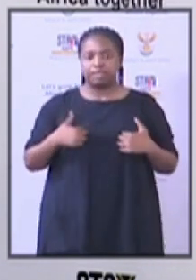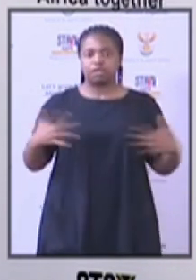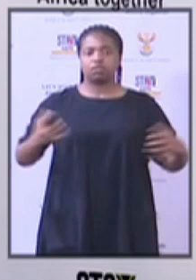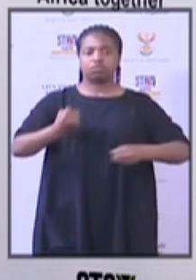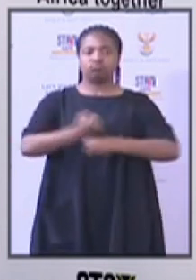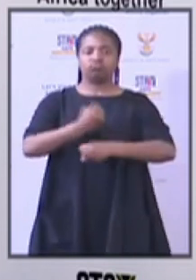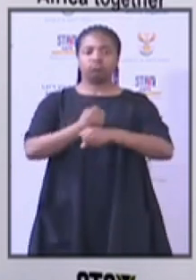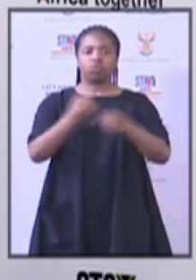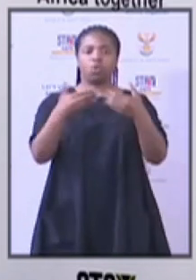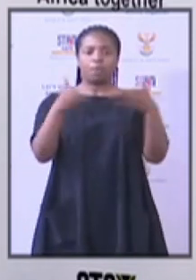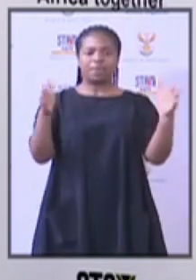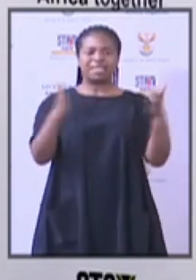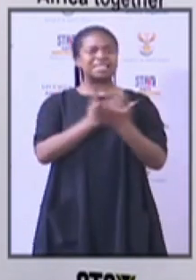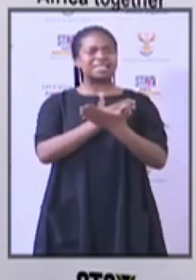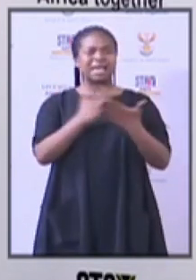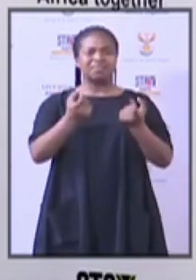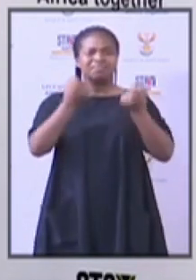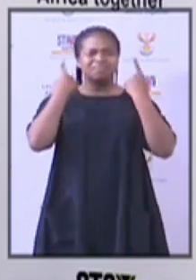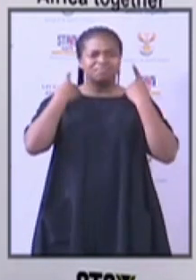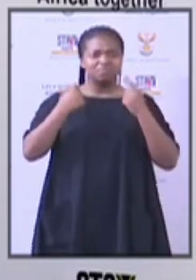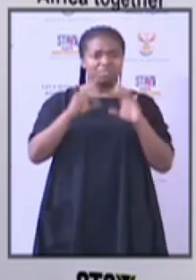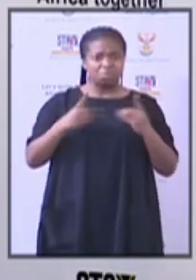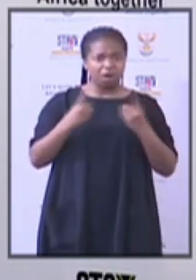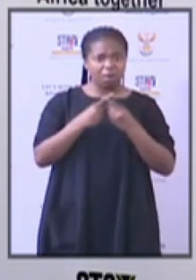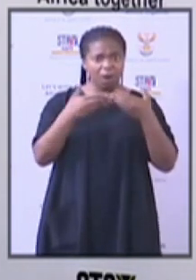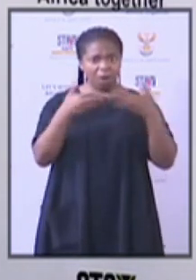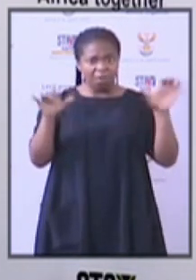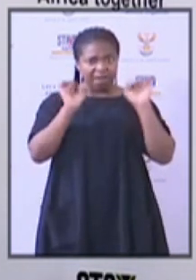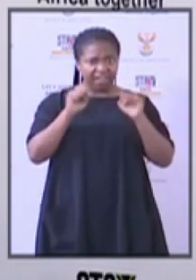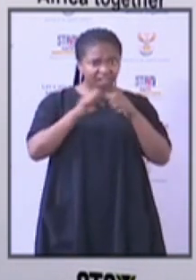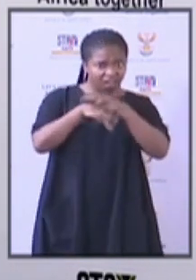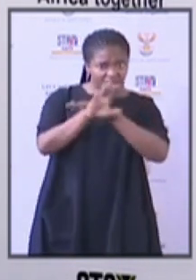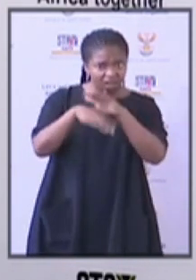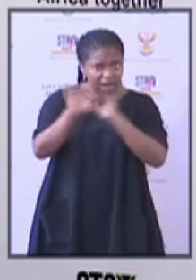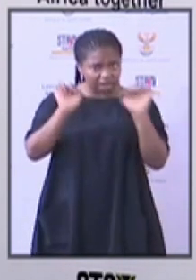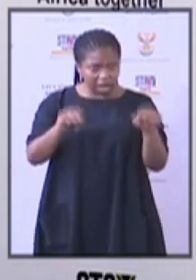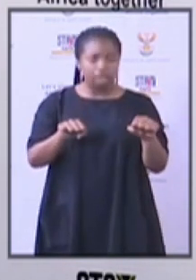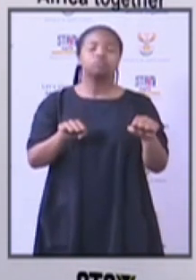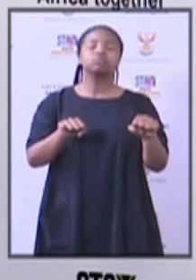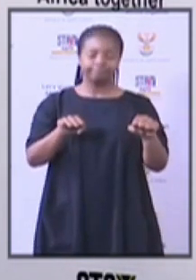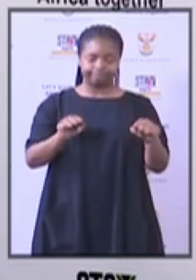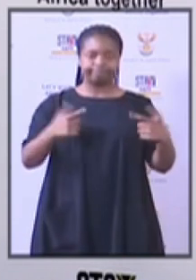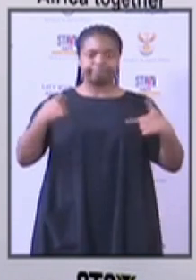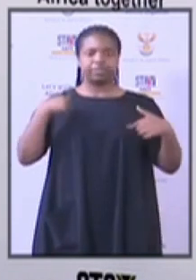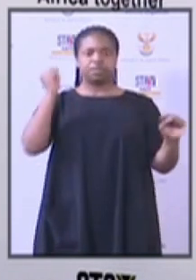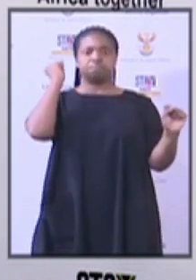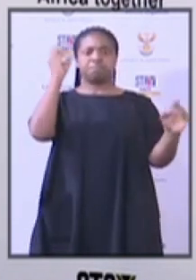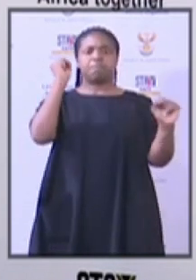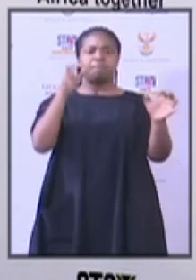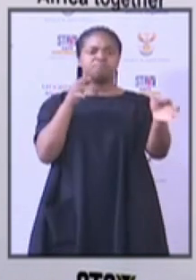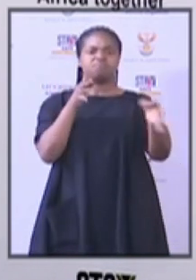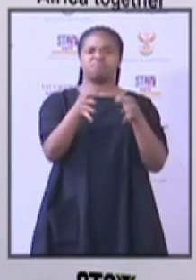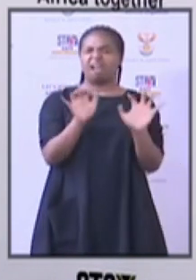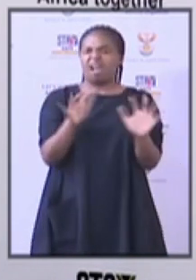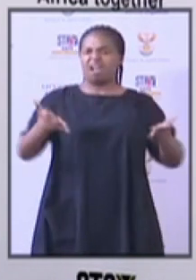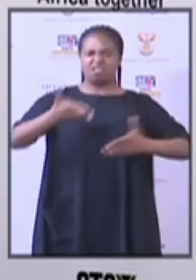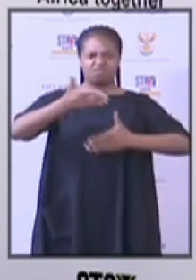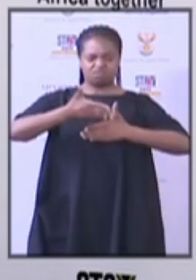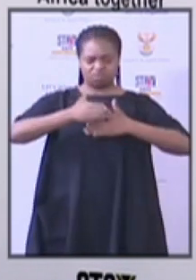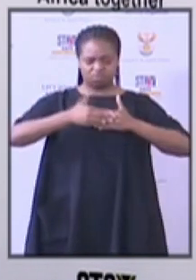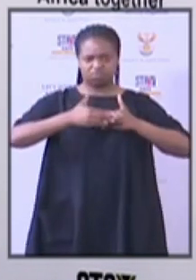for those who might not understand and also to ask questions, to outline how it is going to be